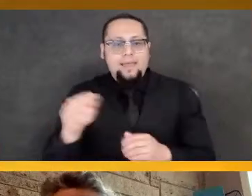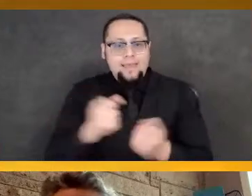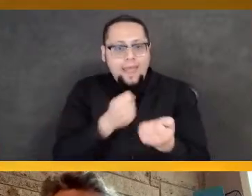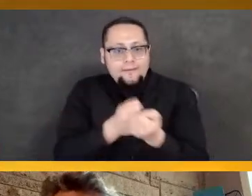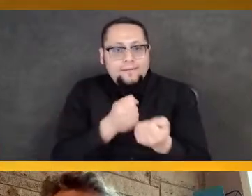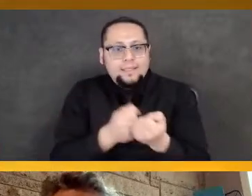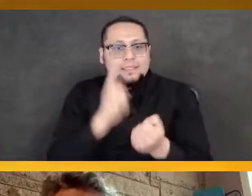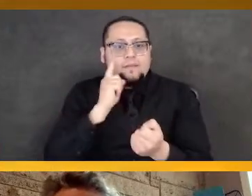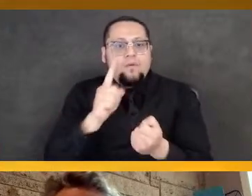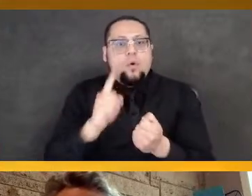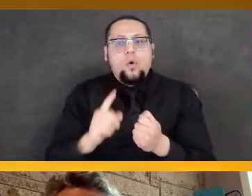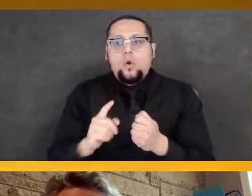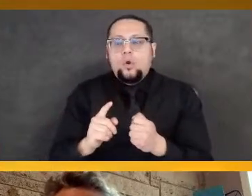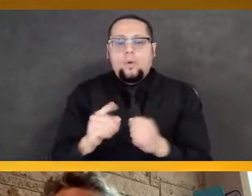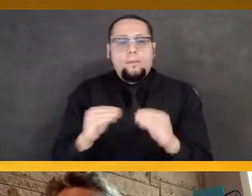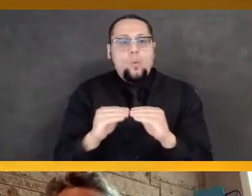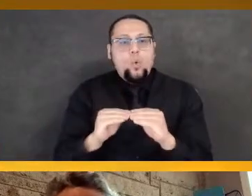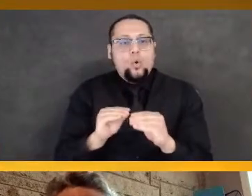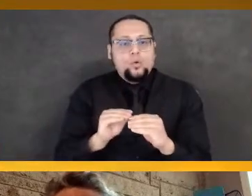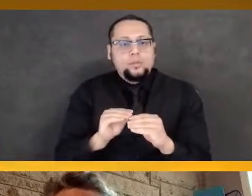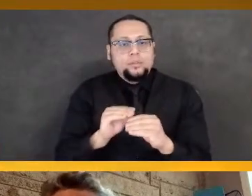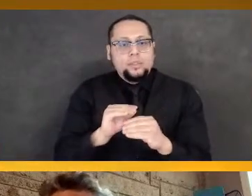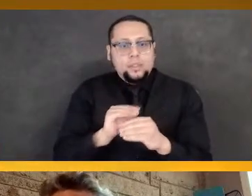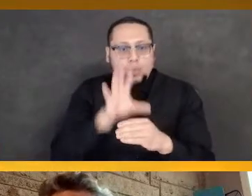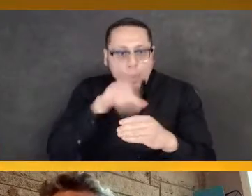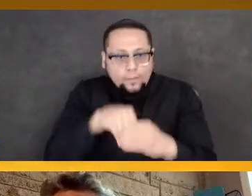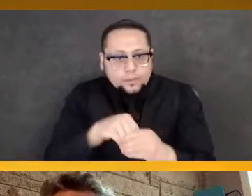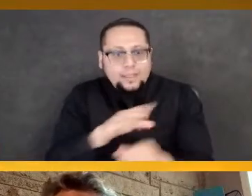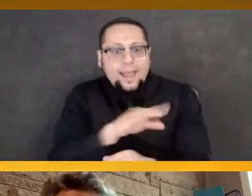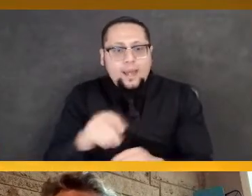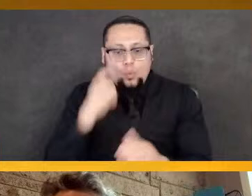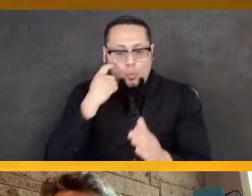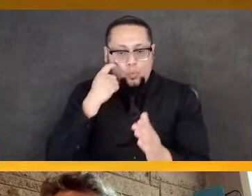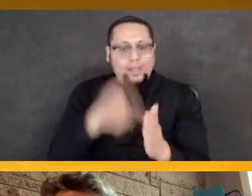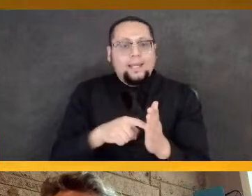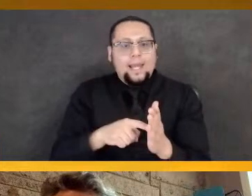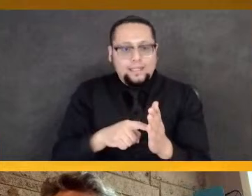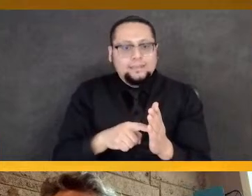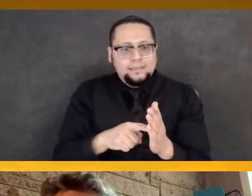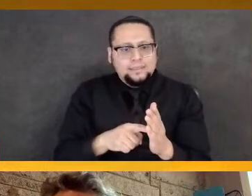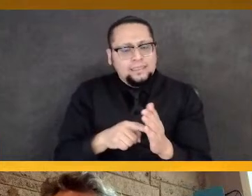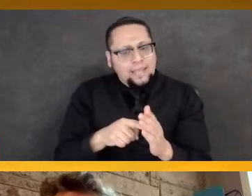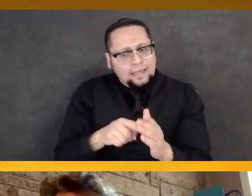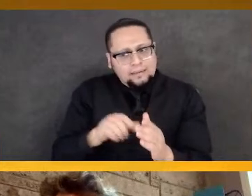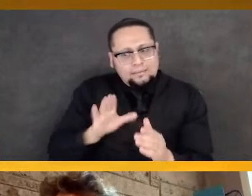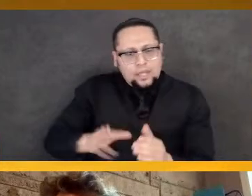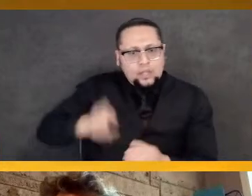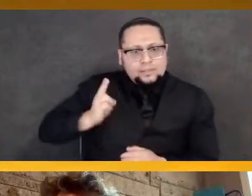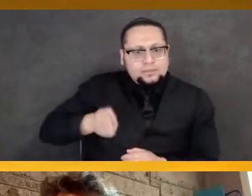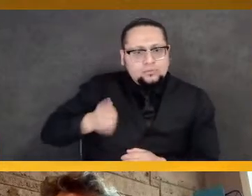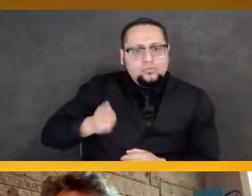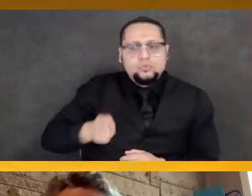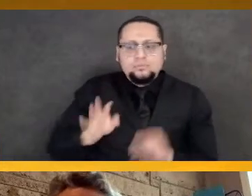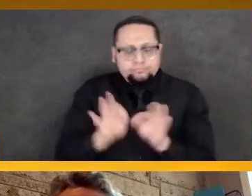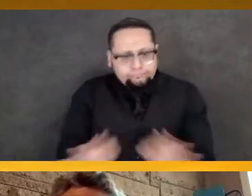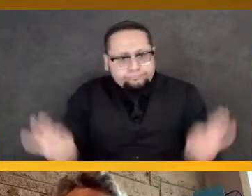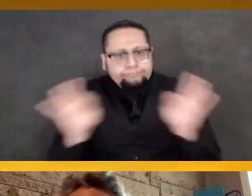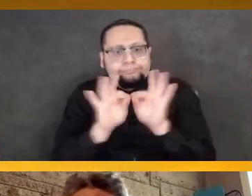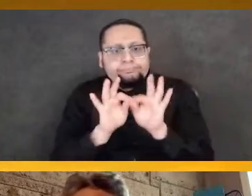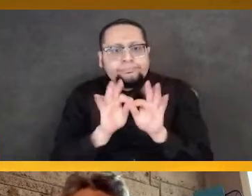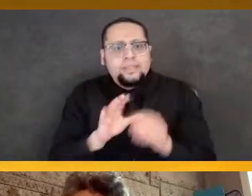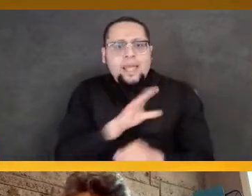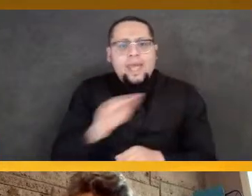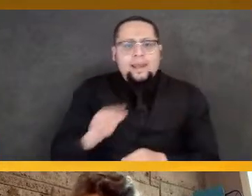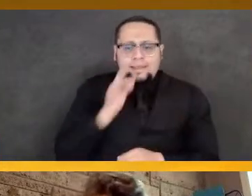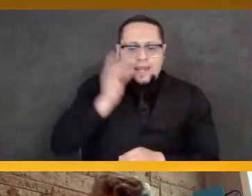the incorporation and recognizing the value and the contribution